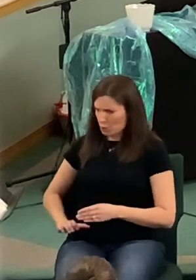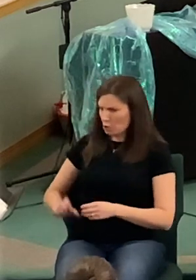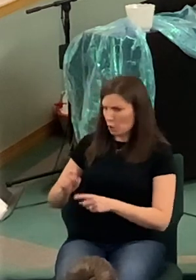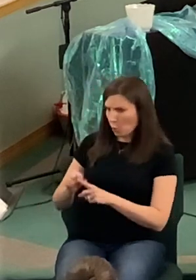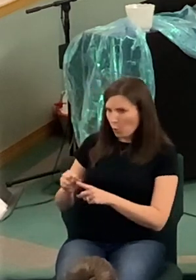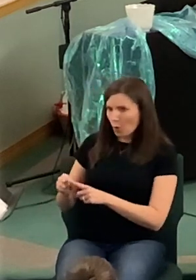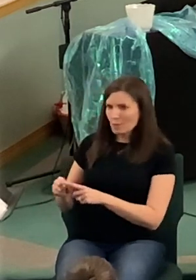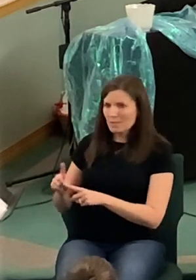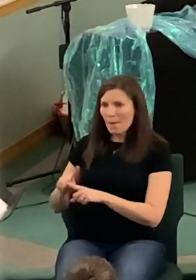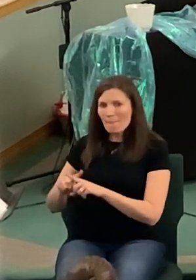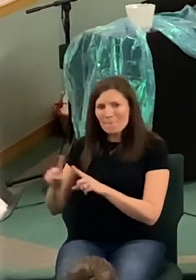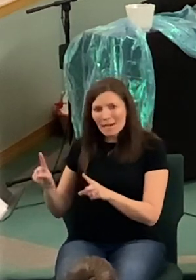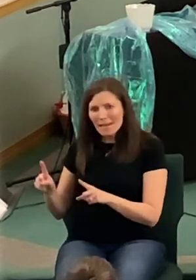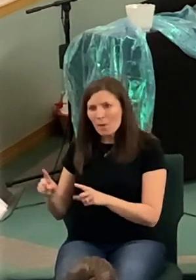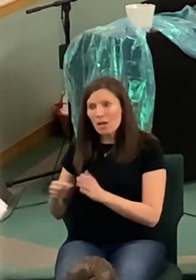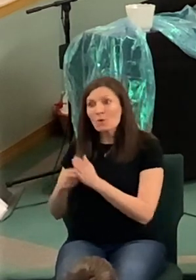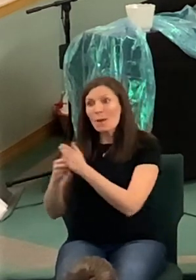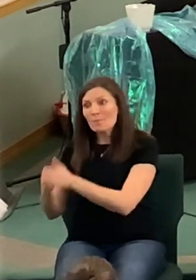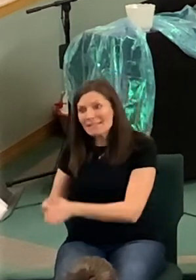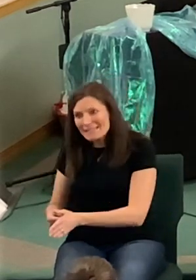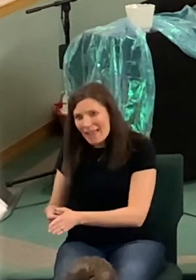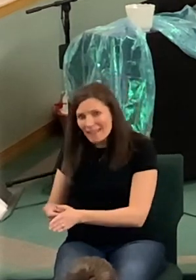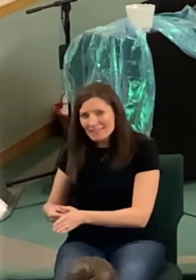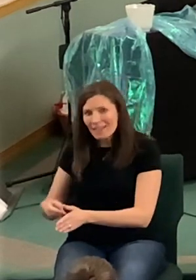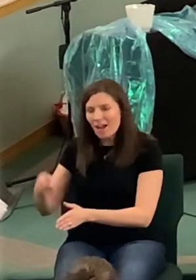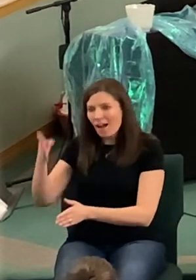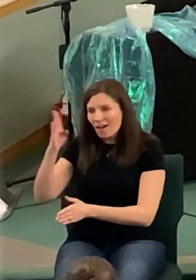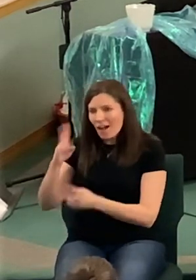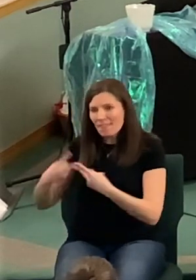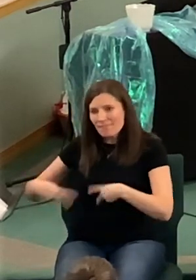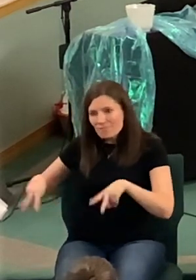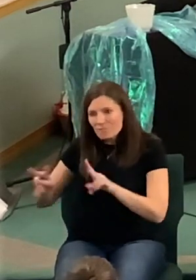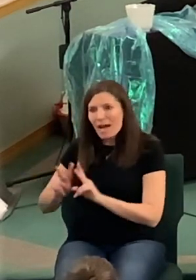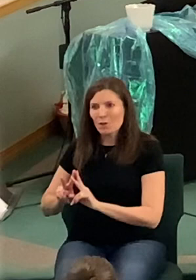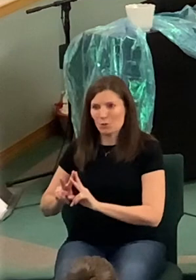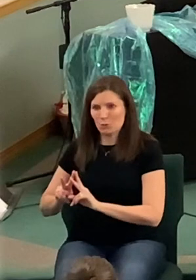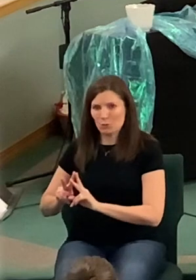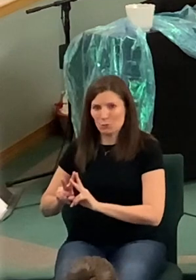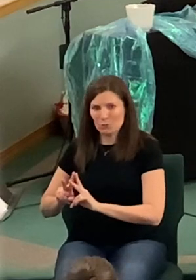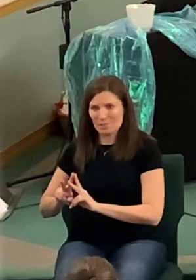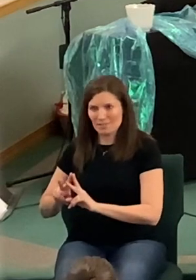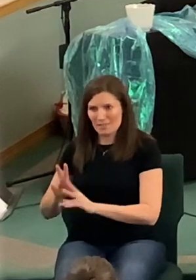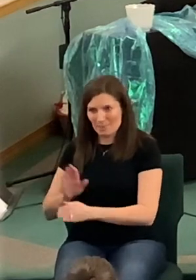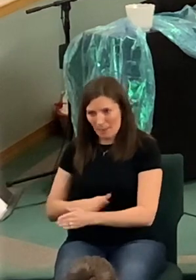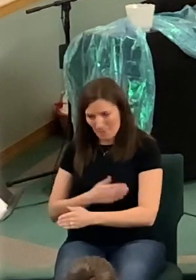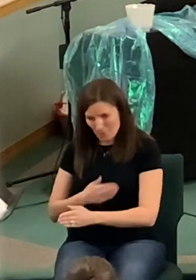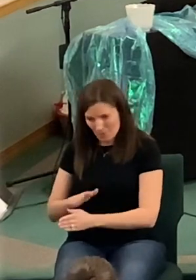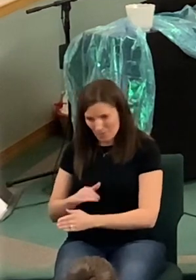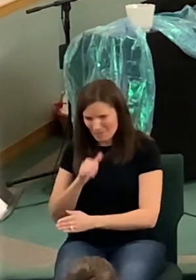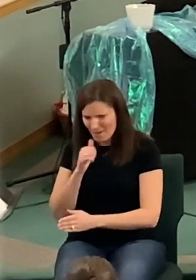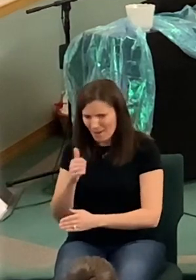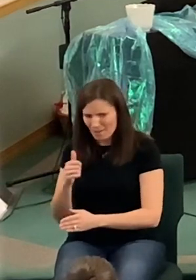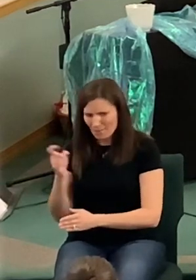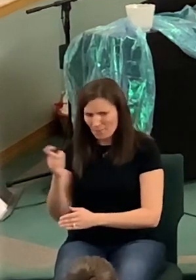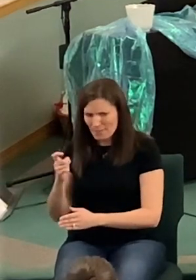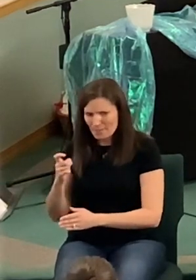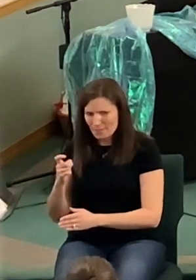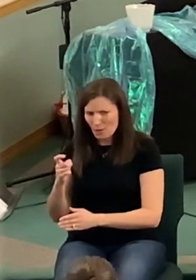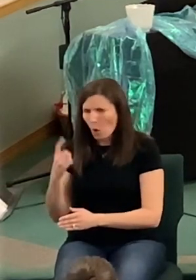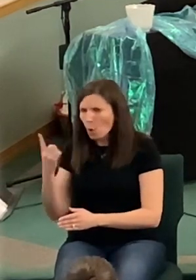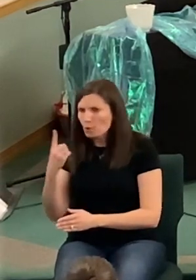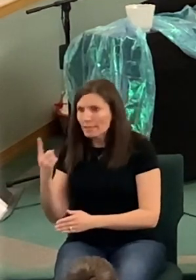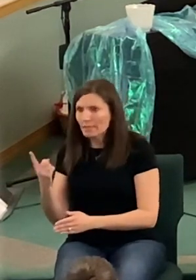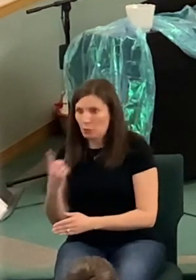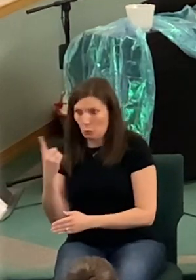others in a non-godly world. I want to be a Christian believer that also sings in the rock industry. Now, I don't know a